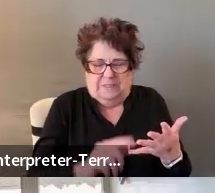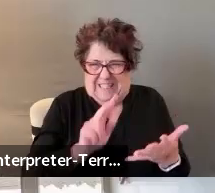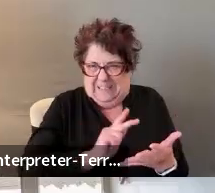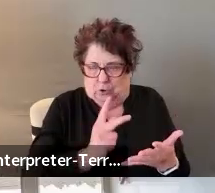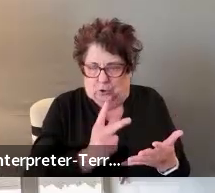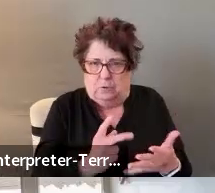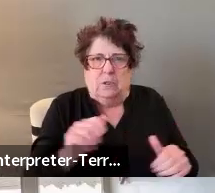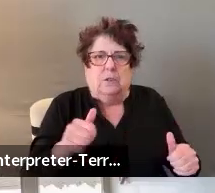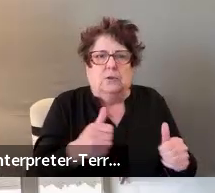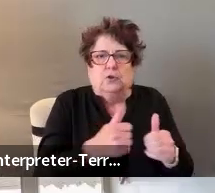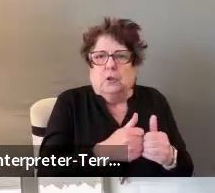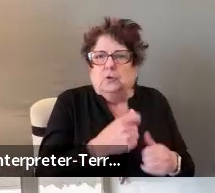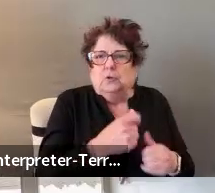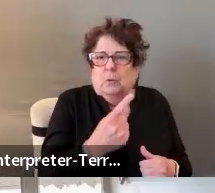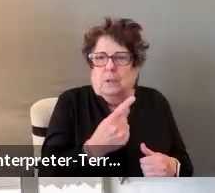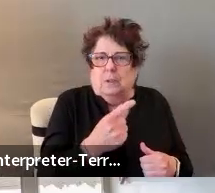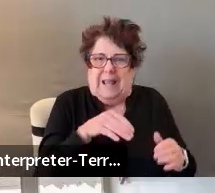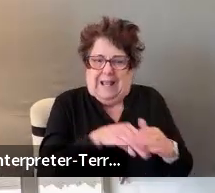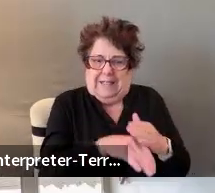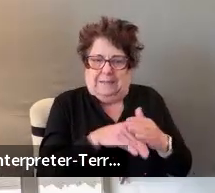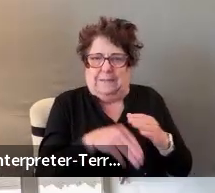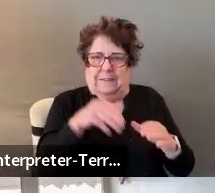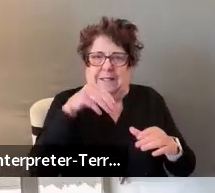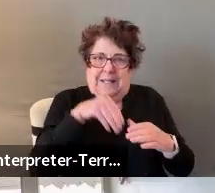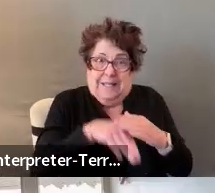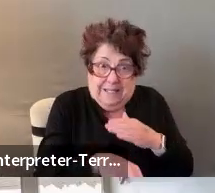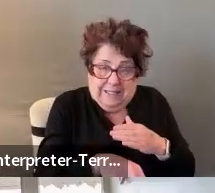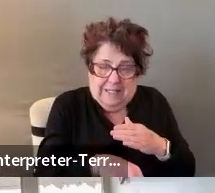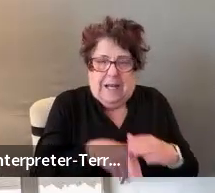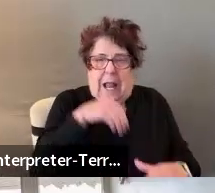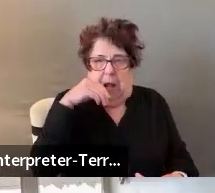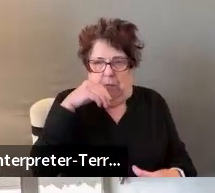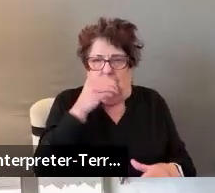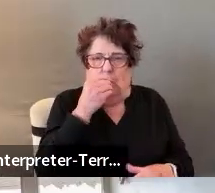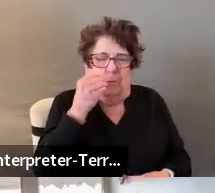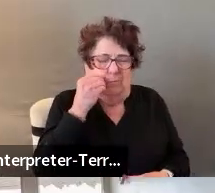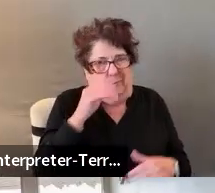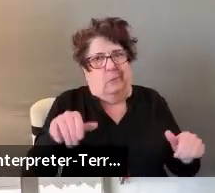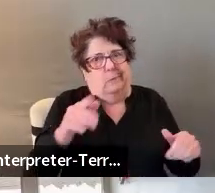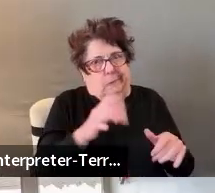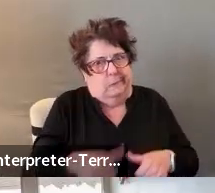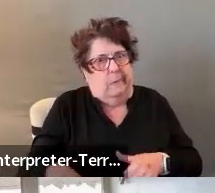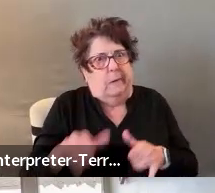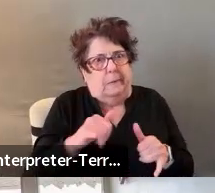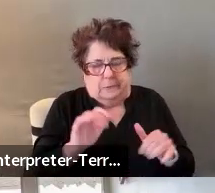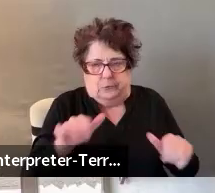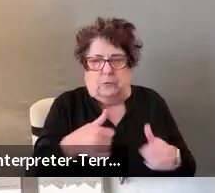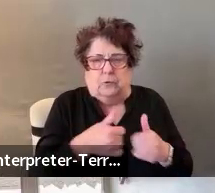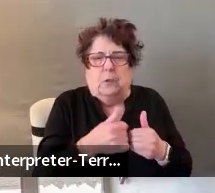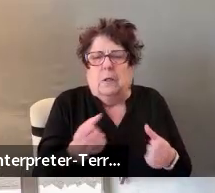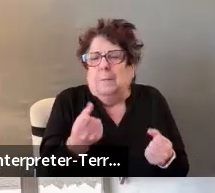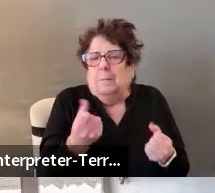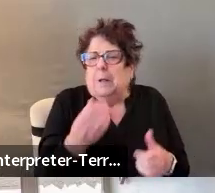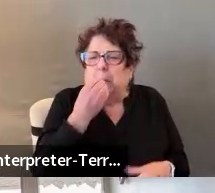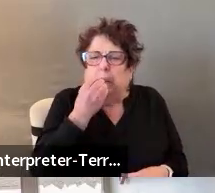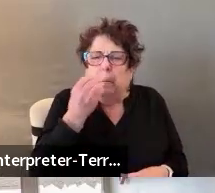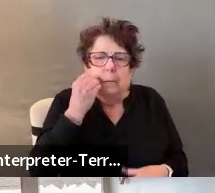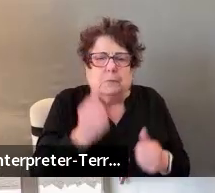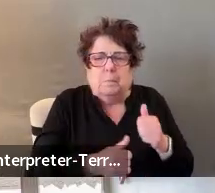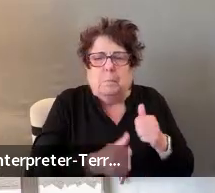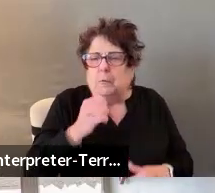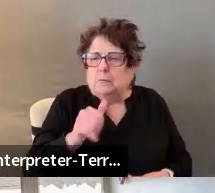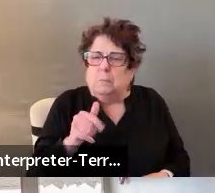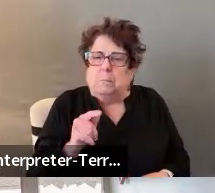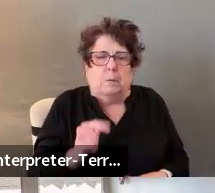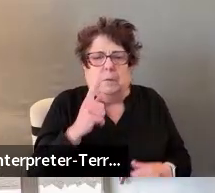1. Access in and out of the home can be a common challenge. Many homes and most apartments are built above ground